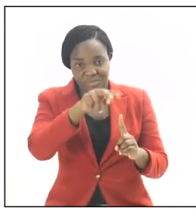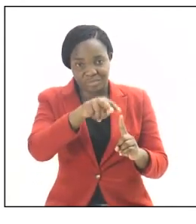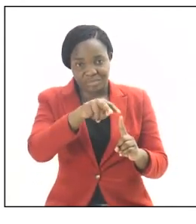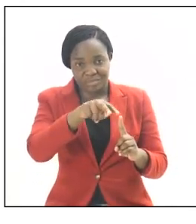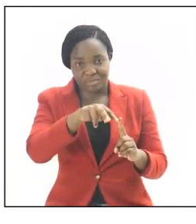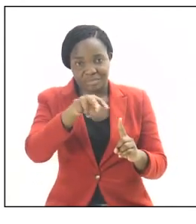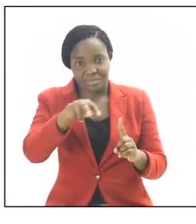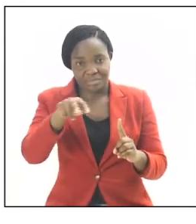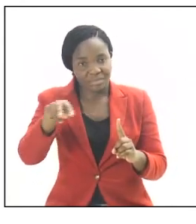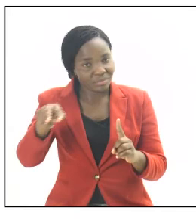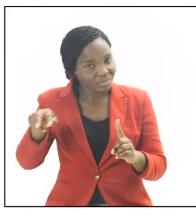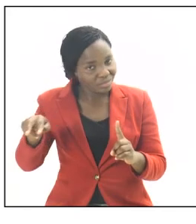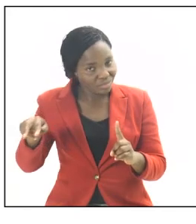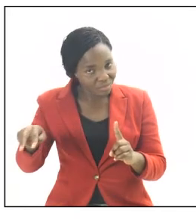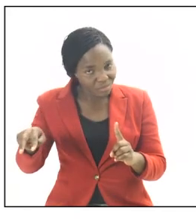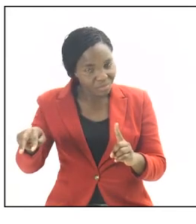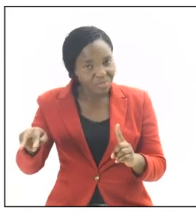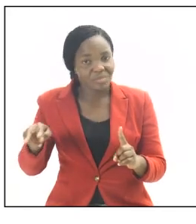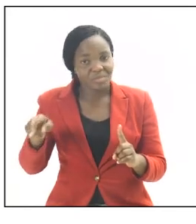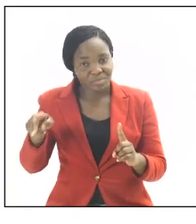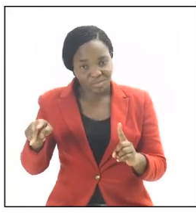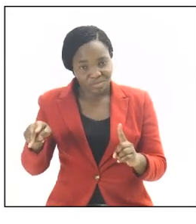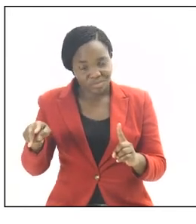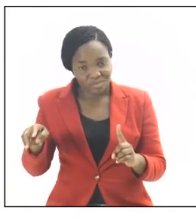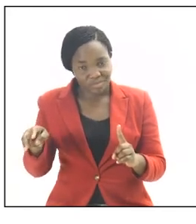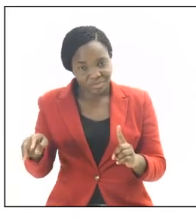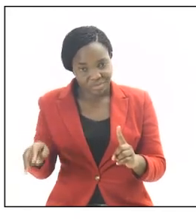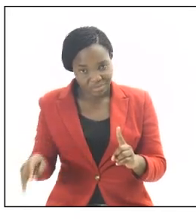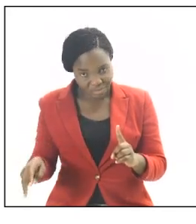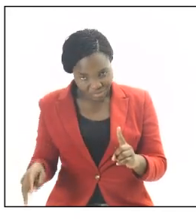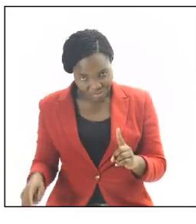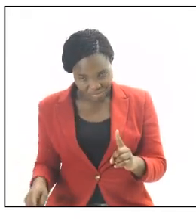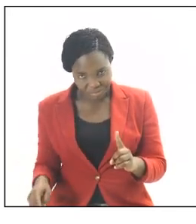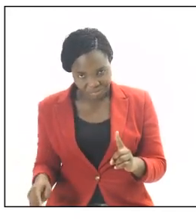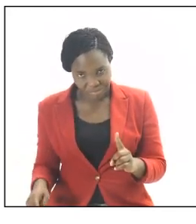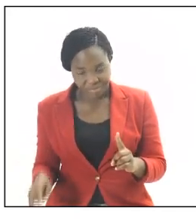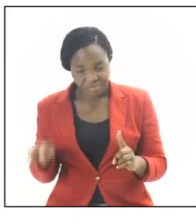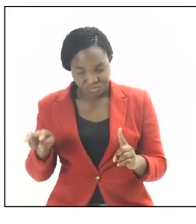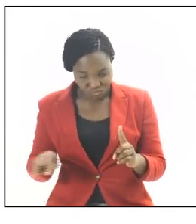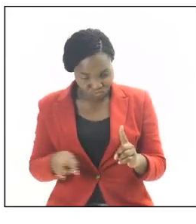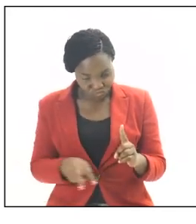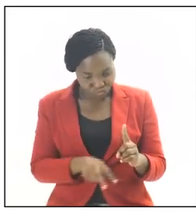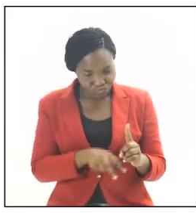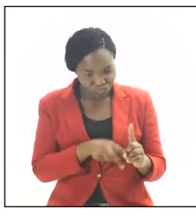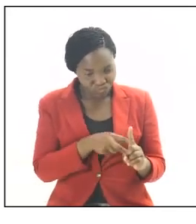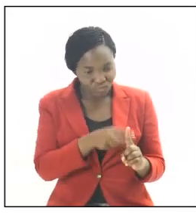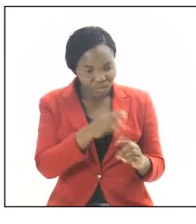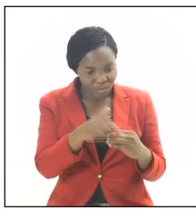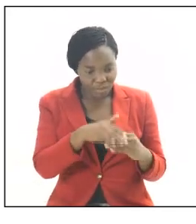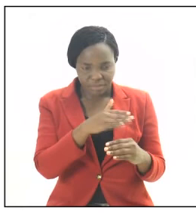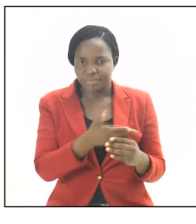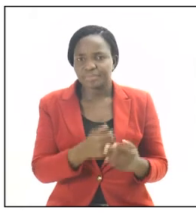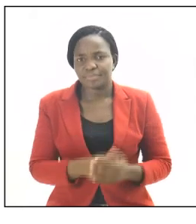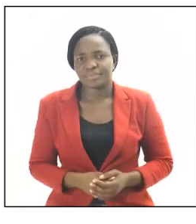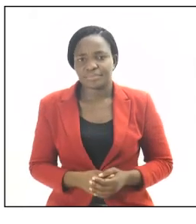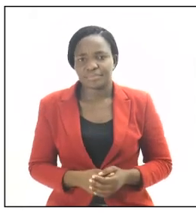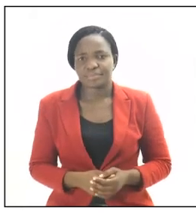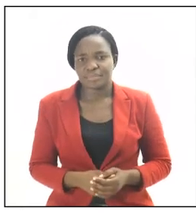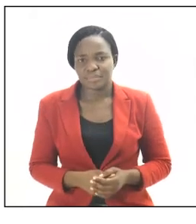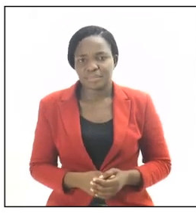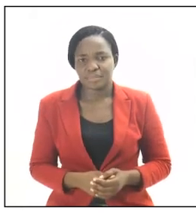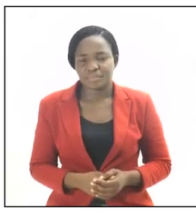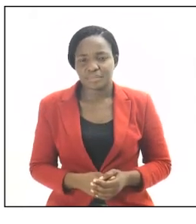centimeters. Then he turns to the right and walks all along the length of the rectangle, which is 50